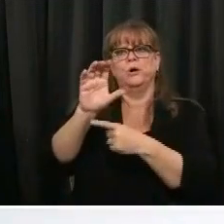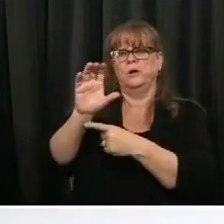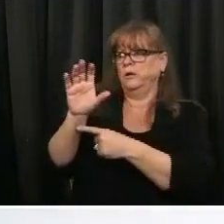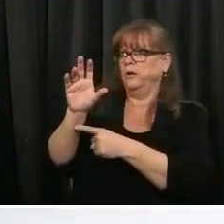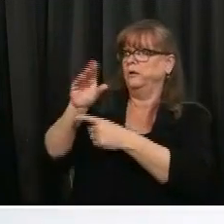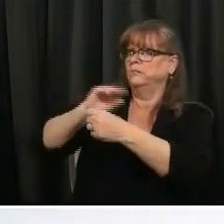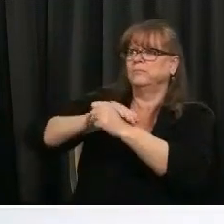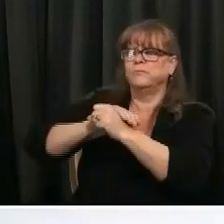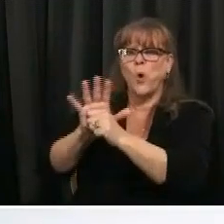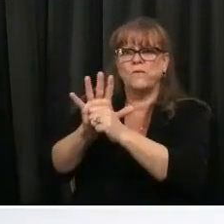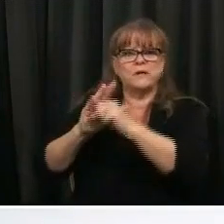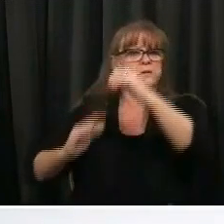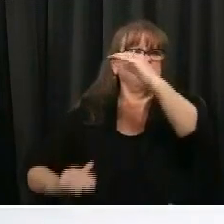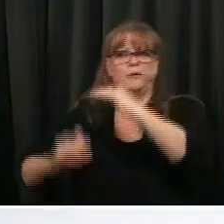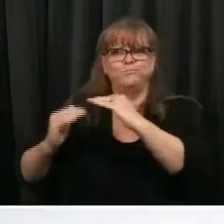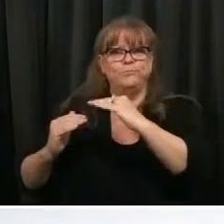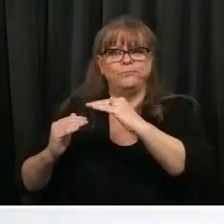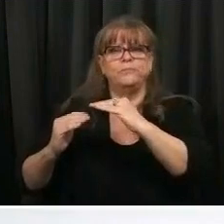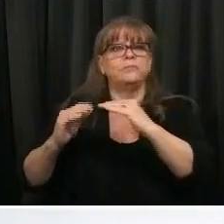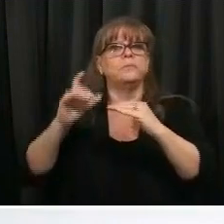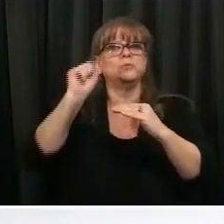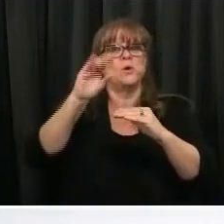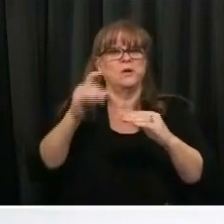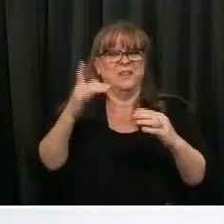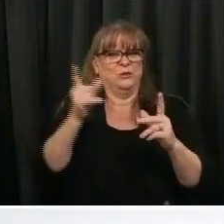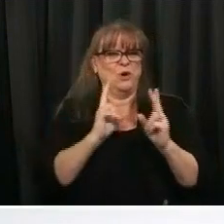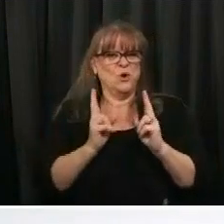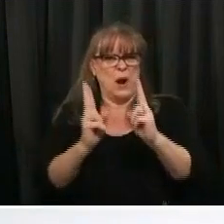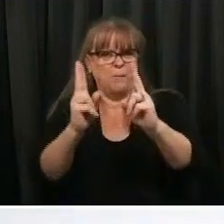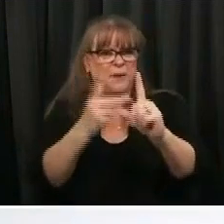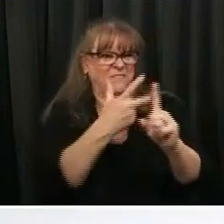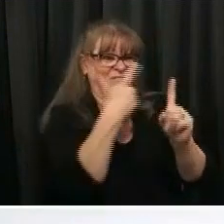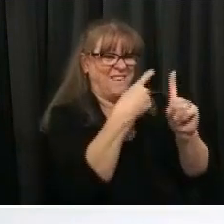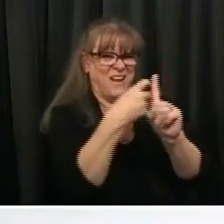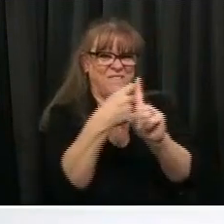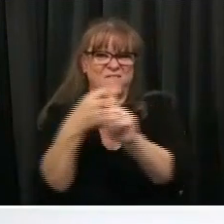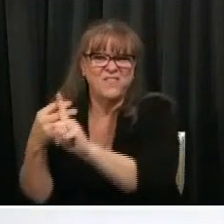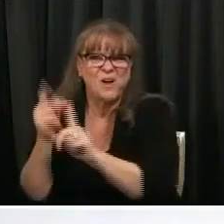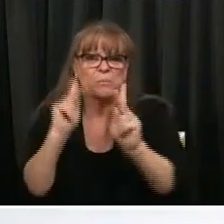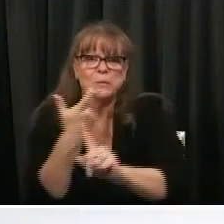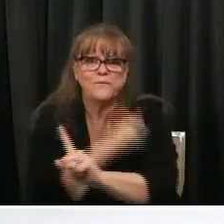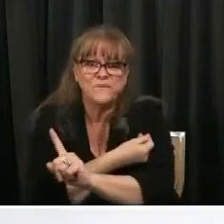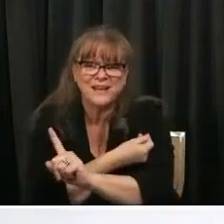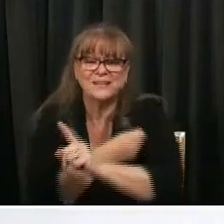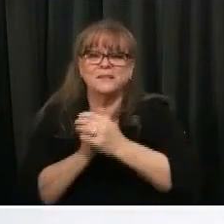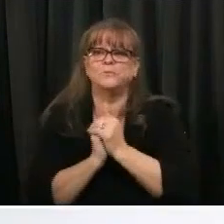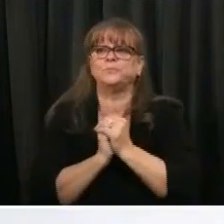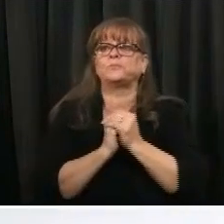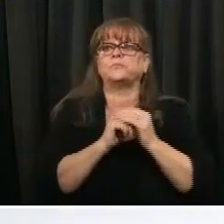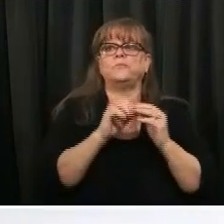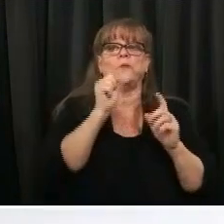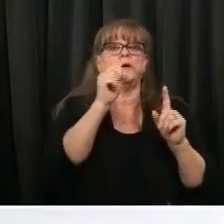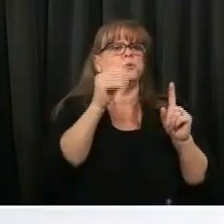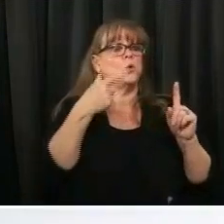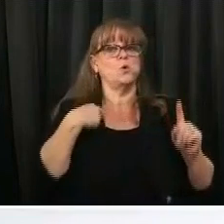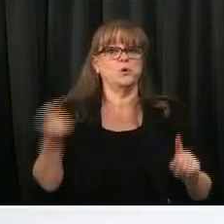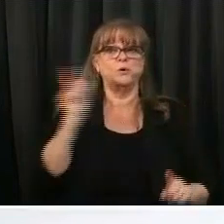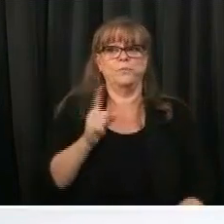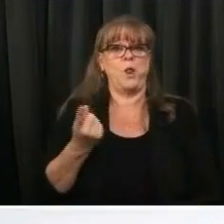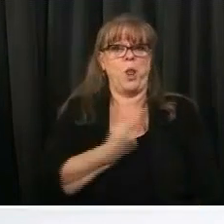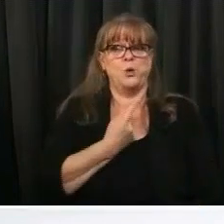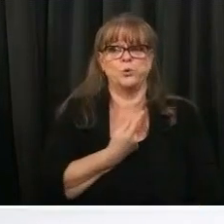pandemic and save lives. Now, today I come before you extremely disappointed that we were lied